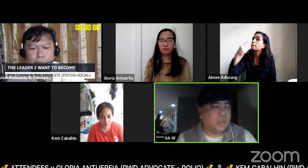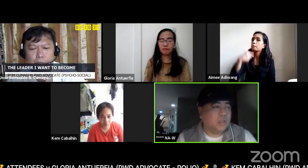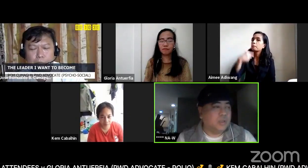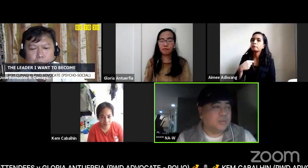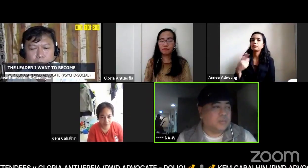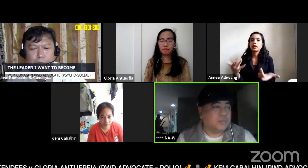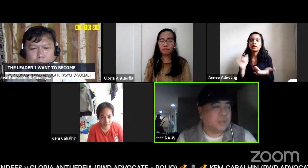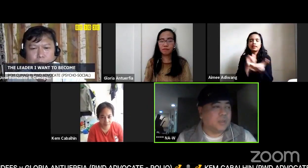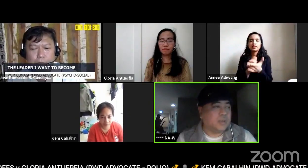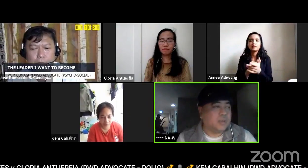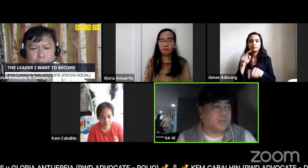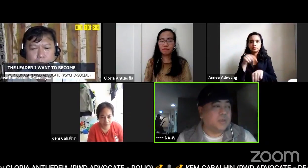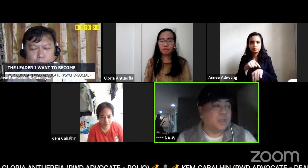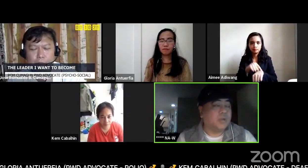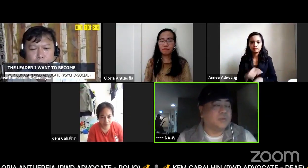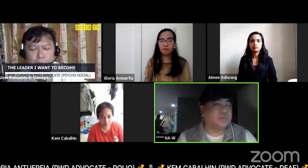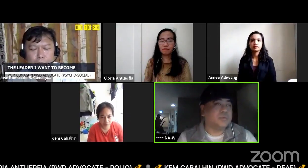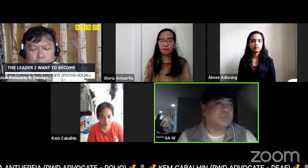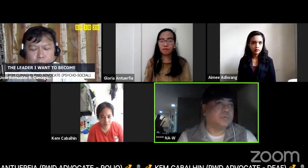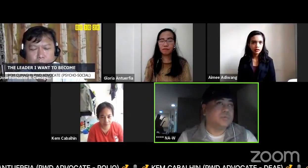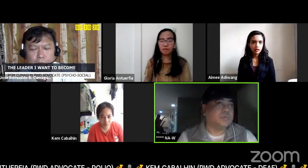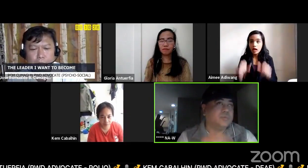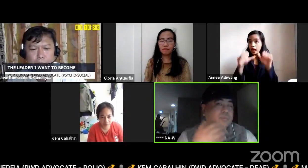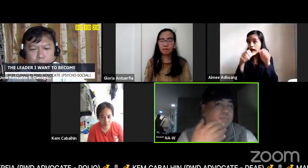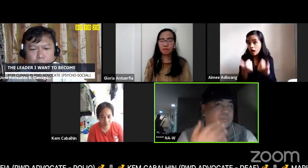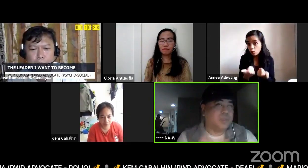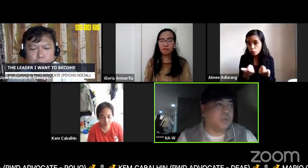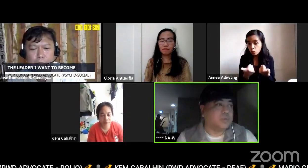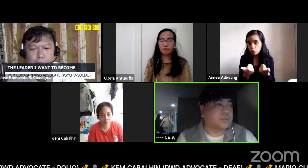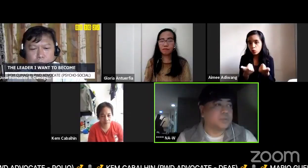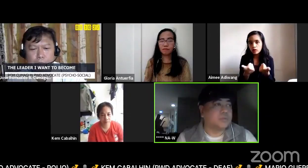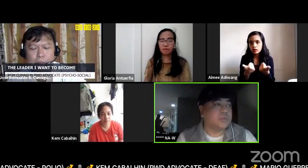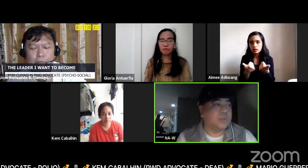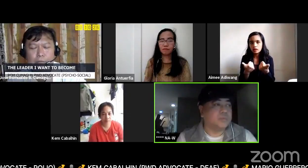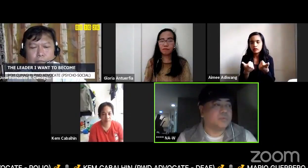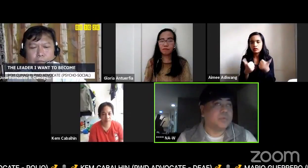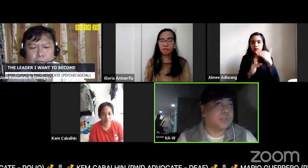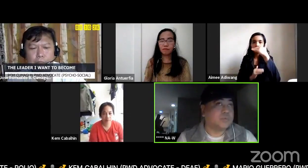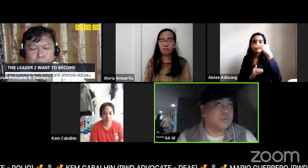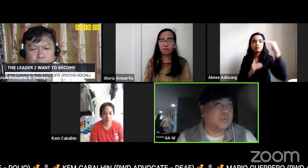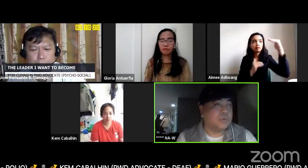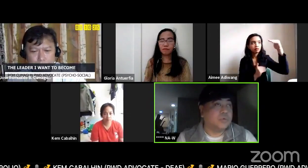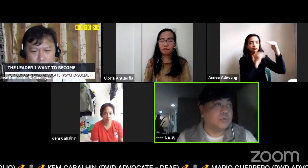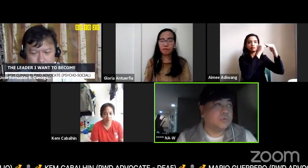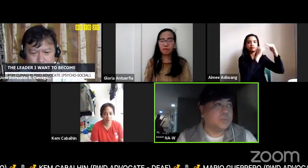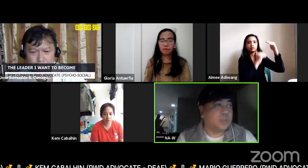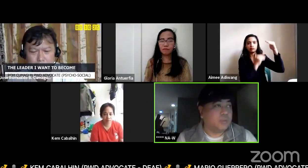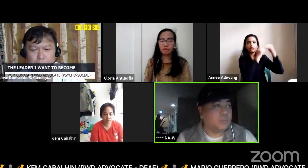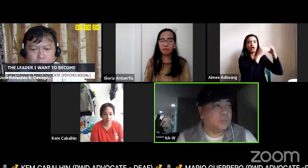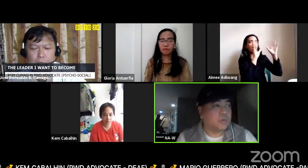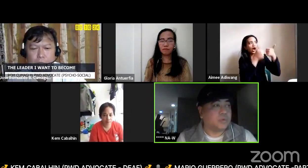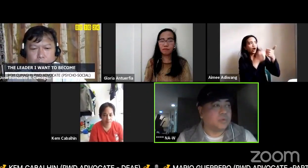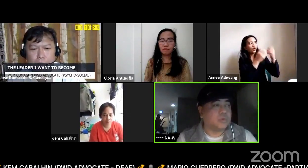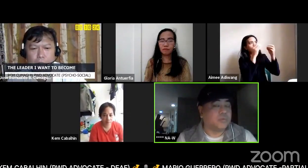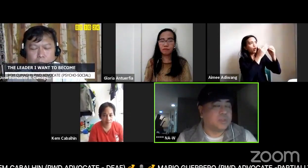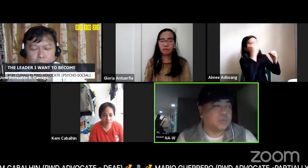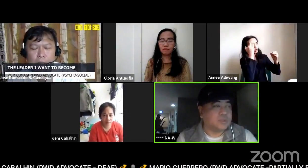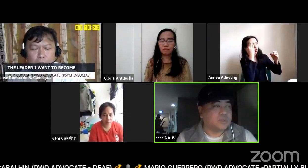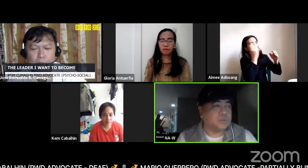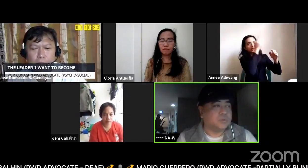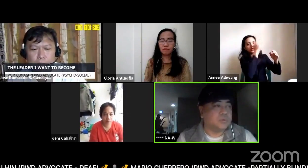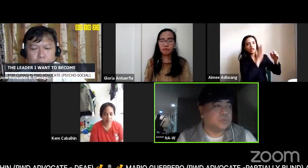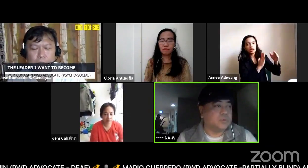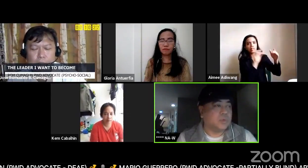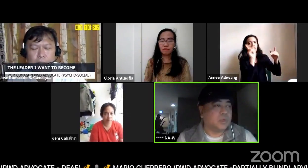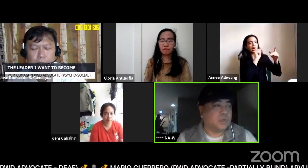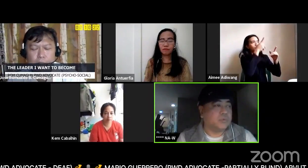moments, on how to be closer to him, to get to know him more or what he